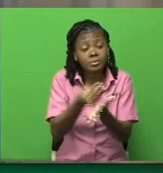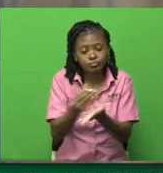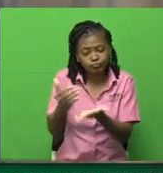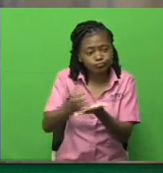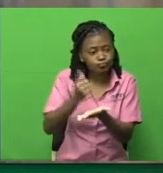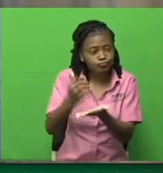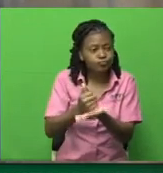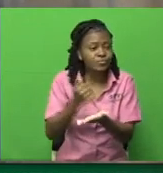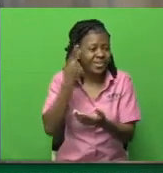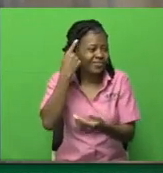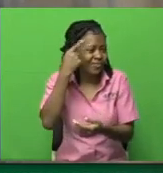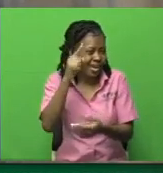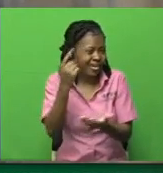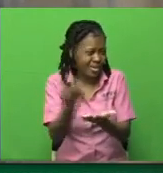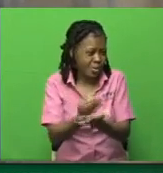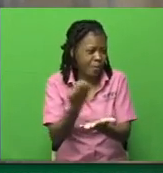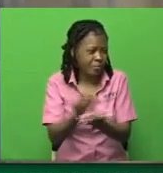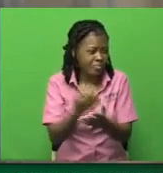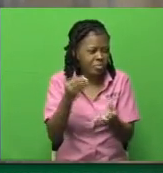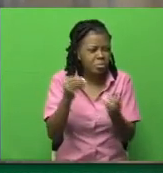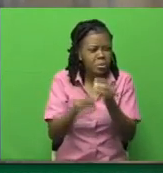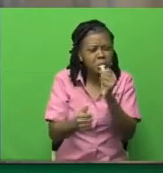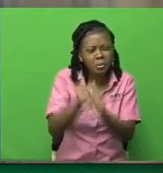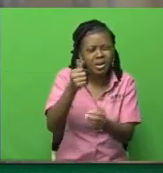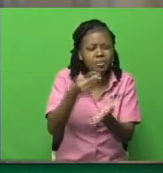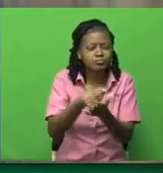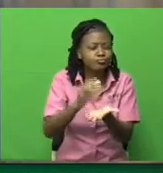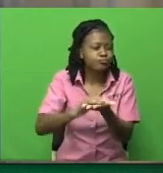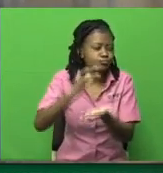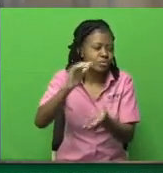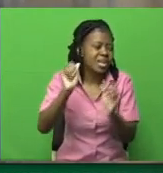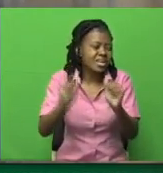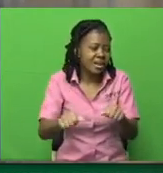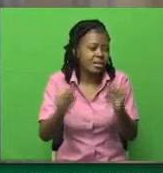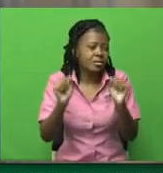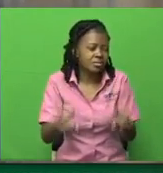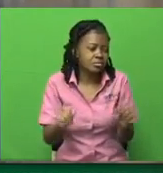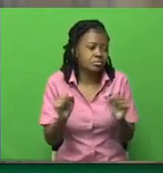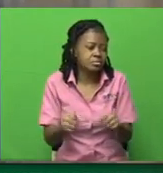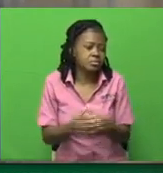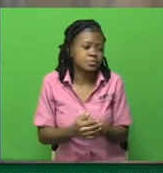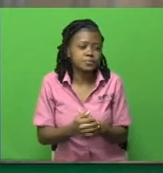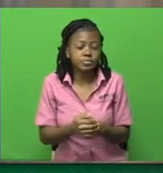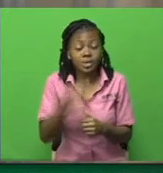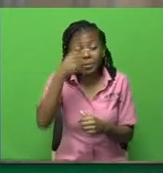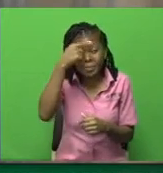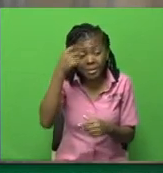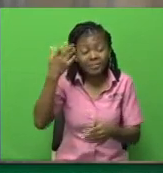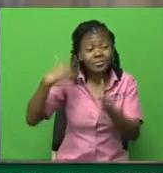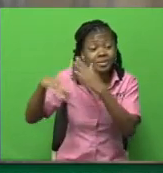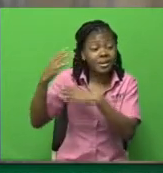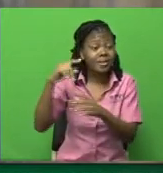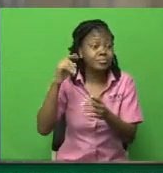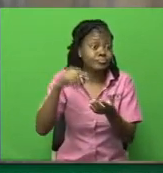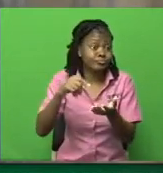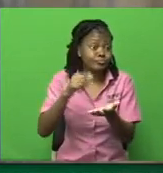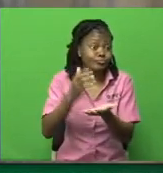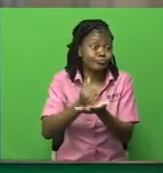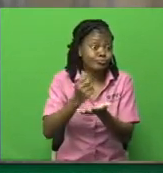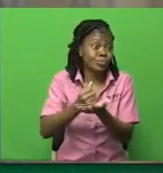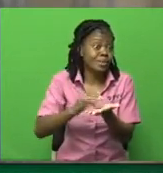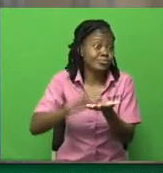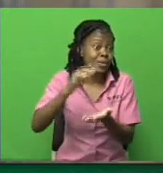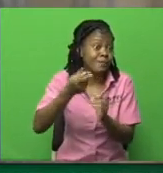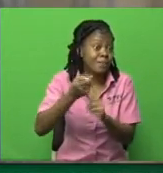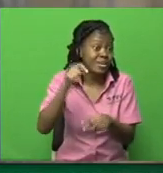economy's engine and partly because yes it is we have we used to have a competitive advantage in that era but also because this government